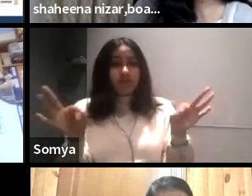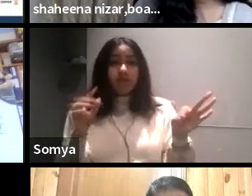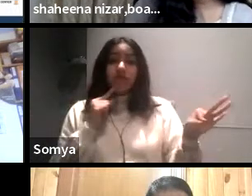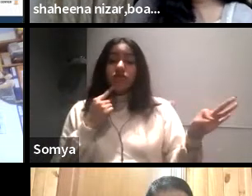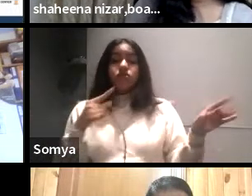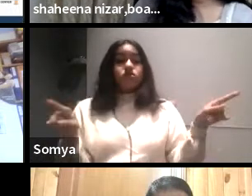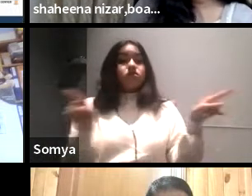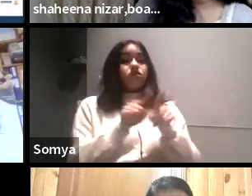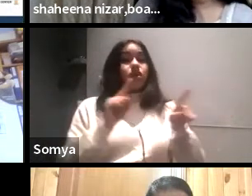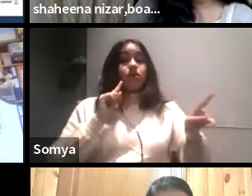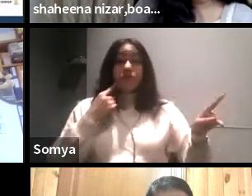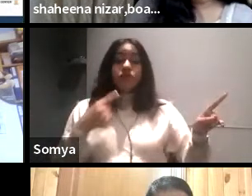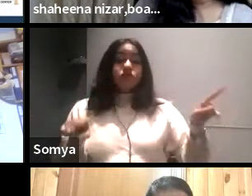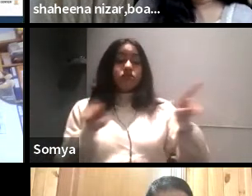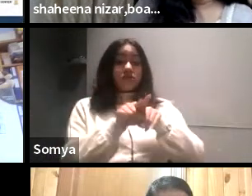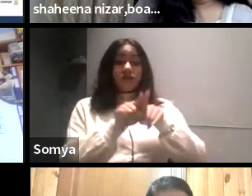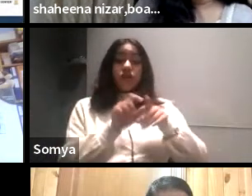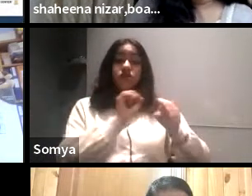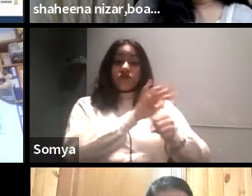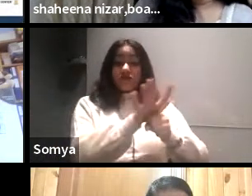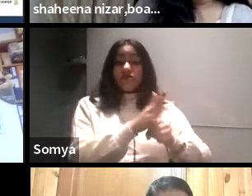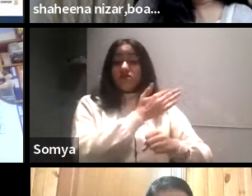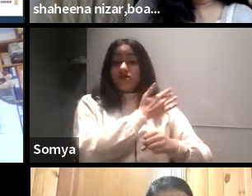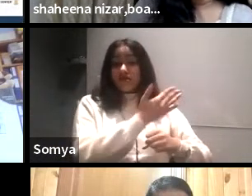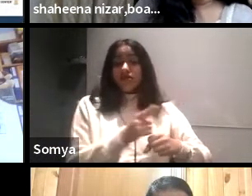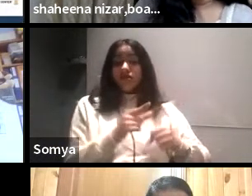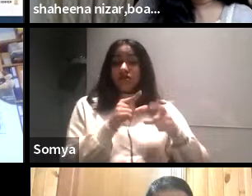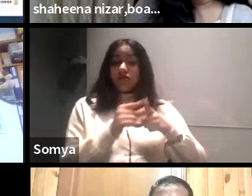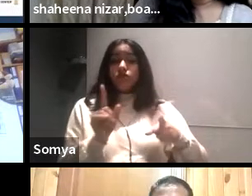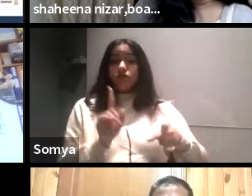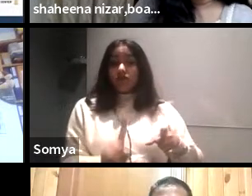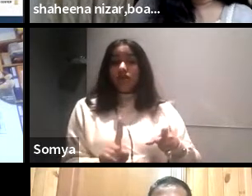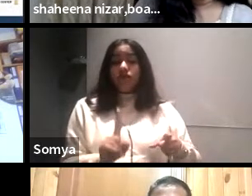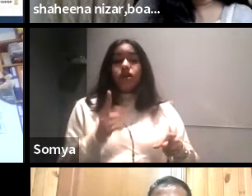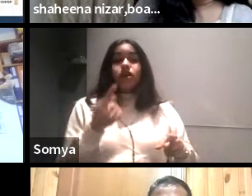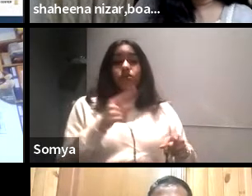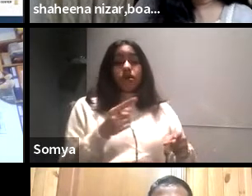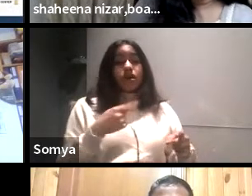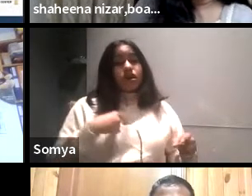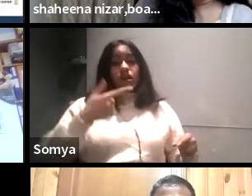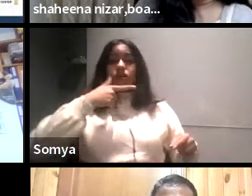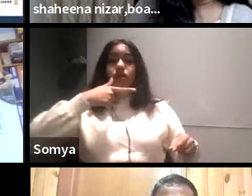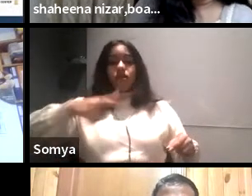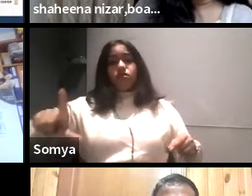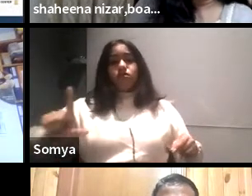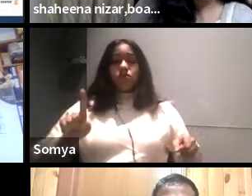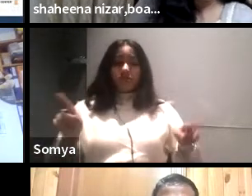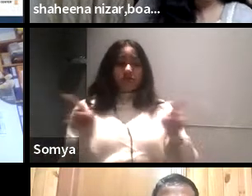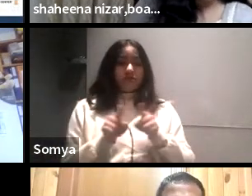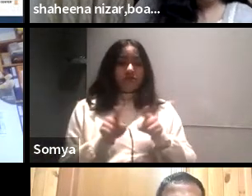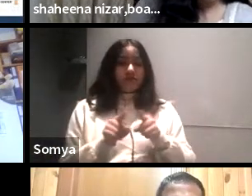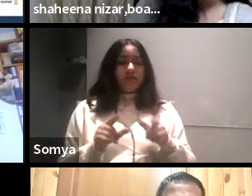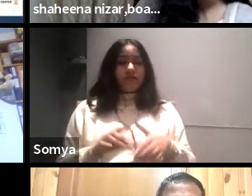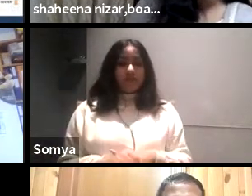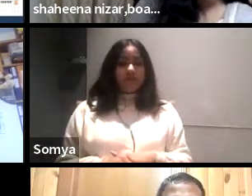ill during the previous pandemic stages, so that we just can't allow that to happen again.